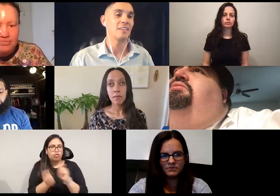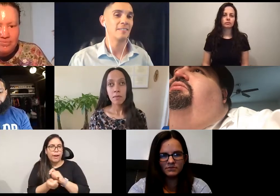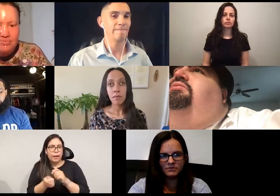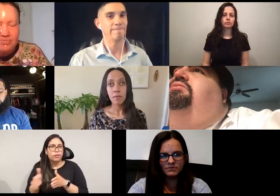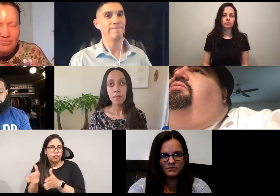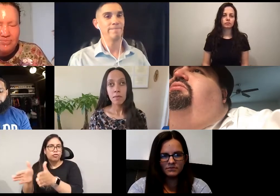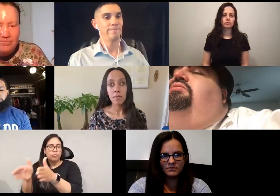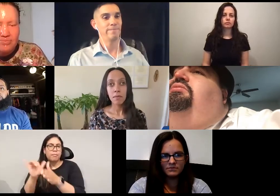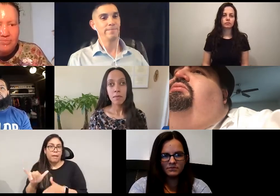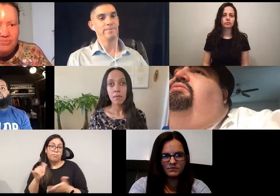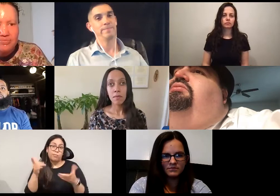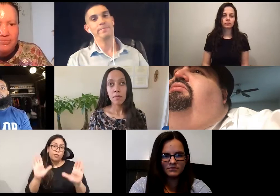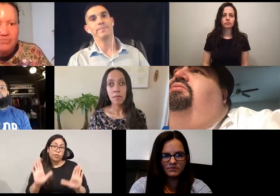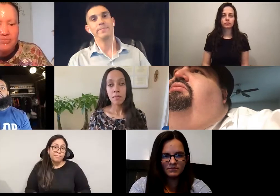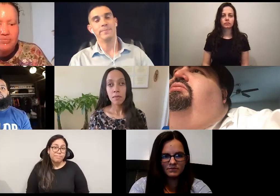great.